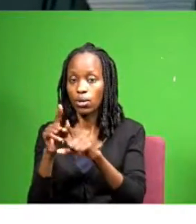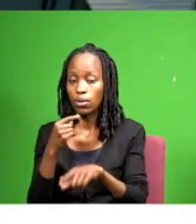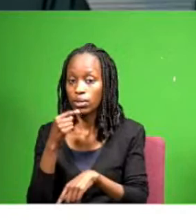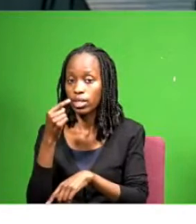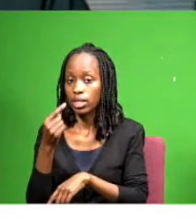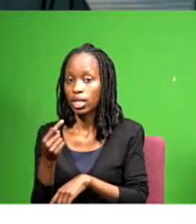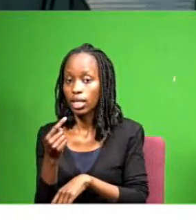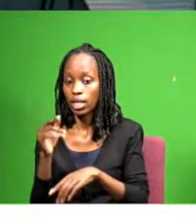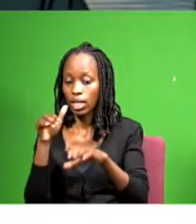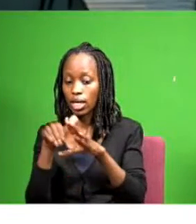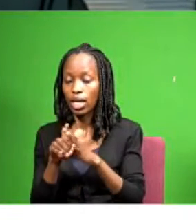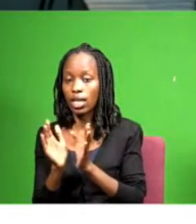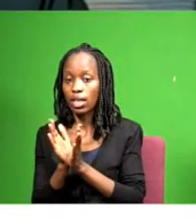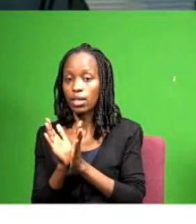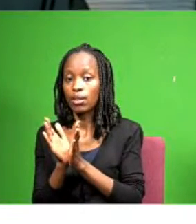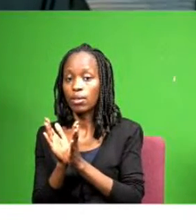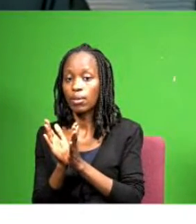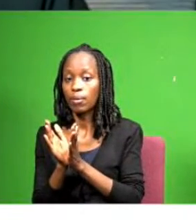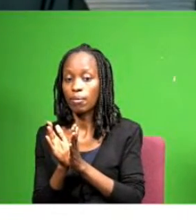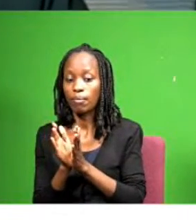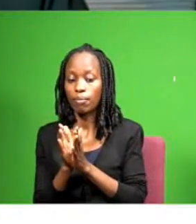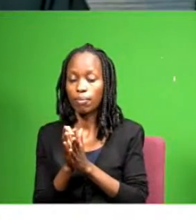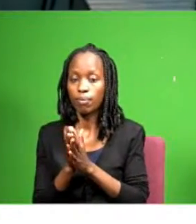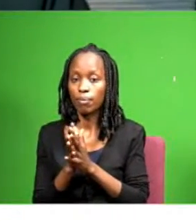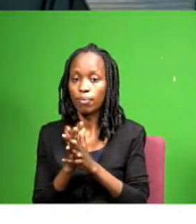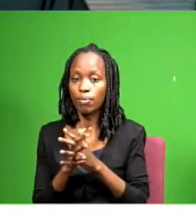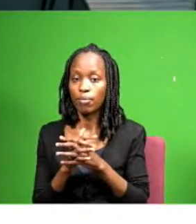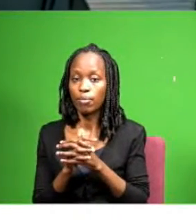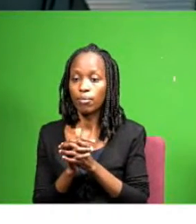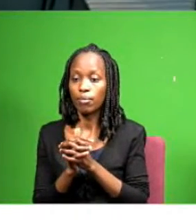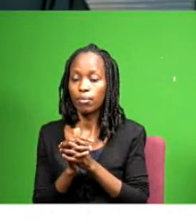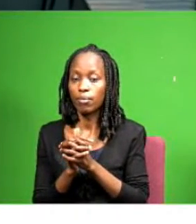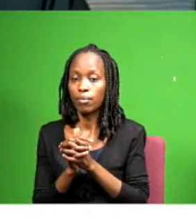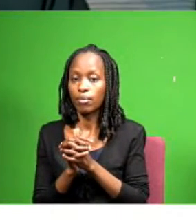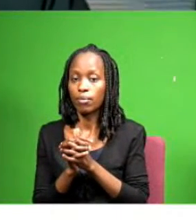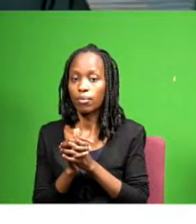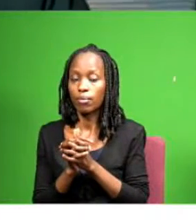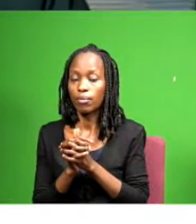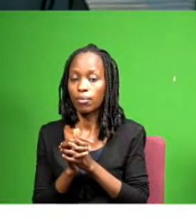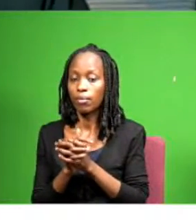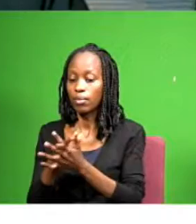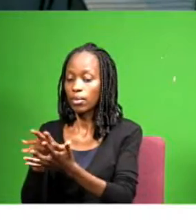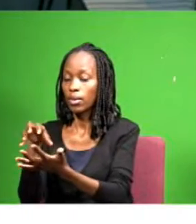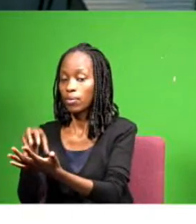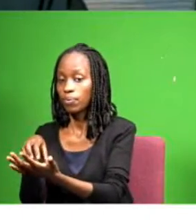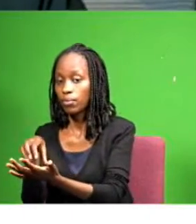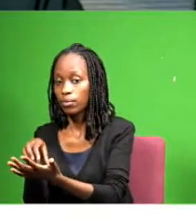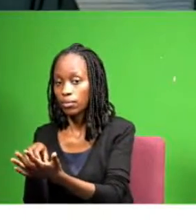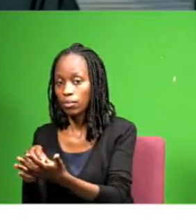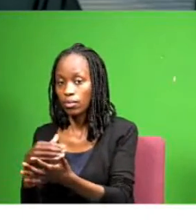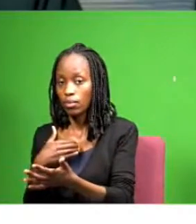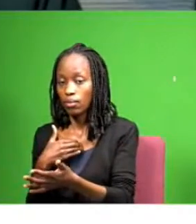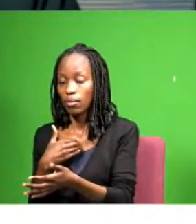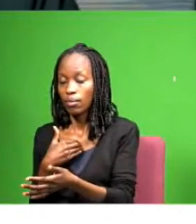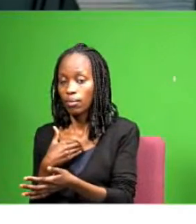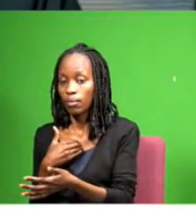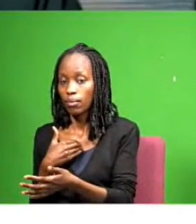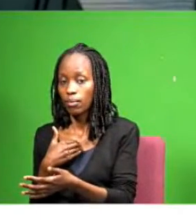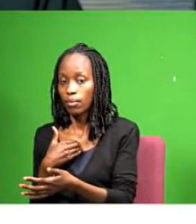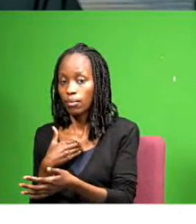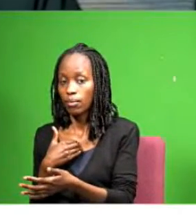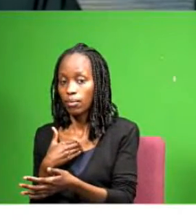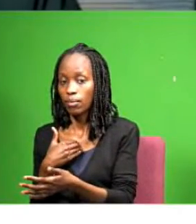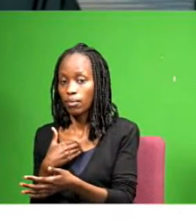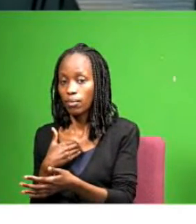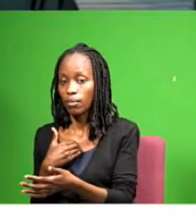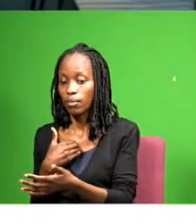in the Republic versus Kenya Revenue Authority, ex parte Check Distributors Limited,